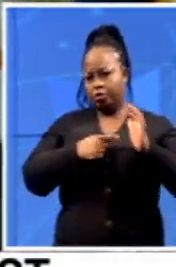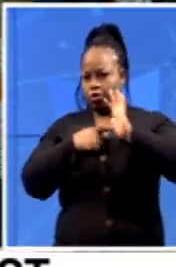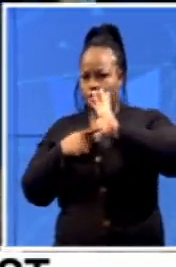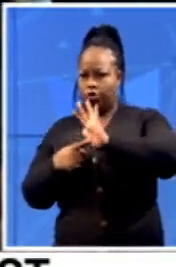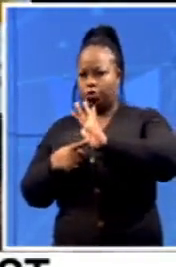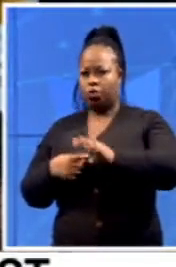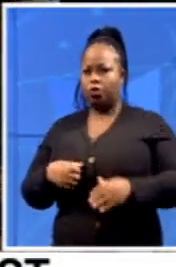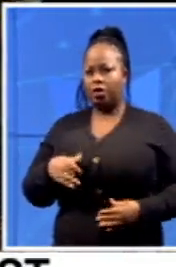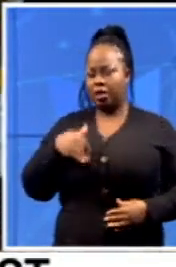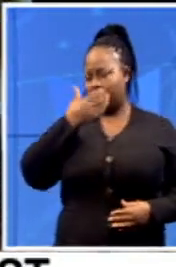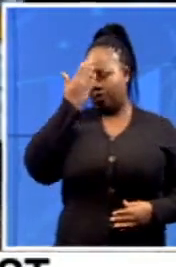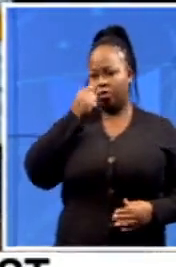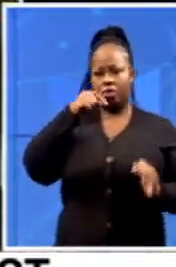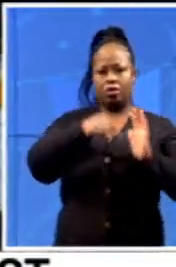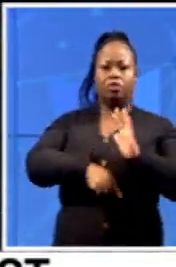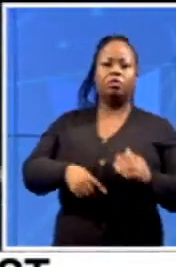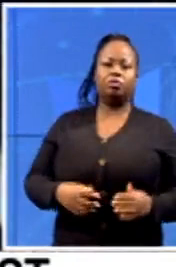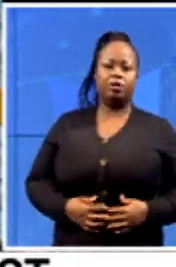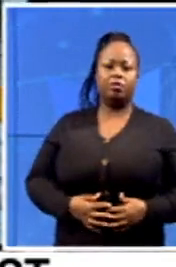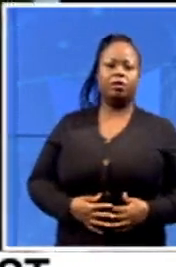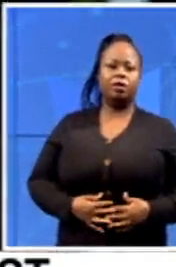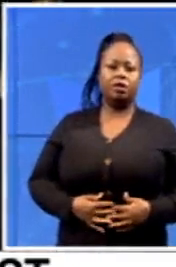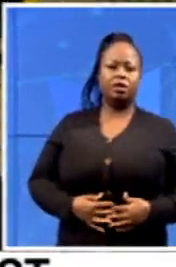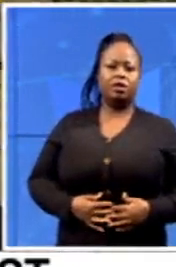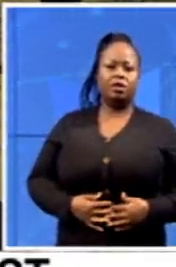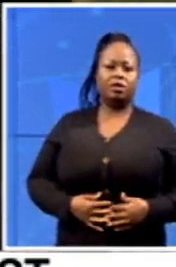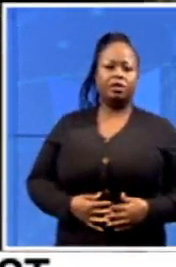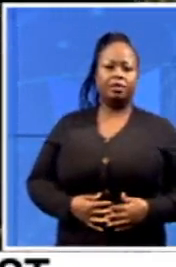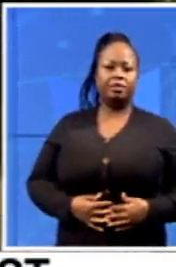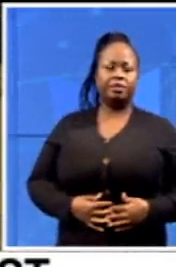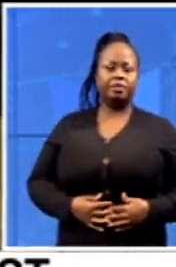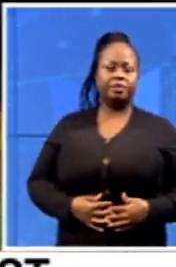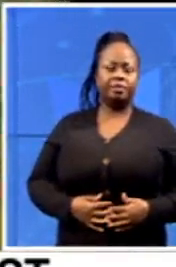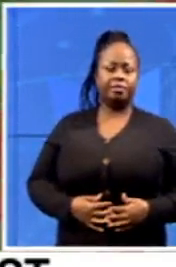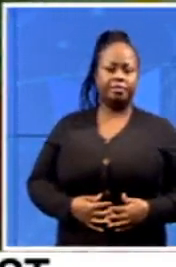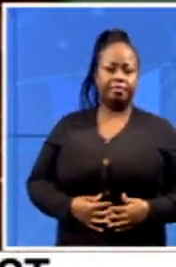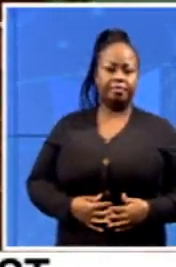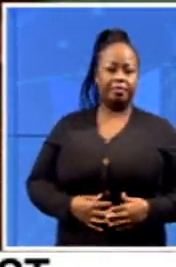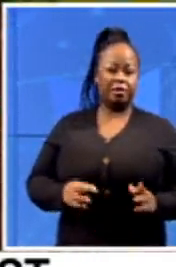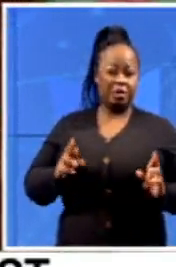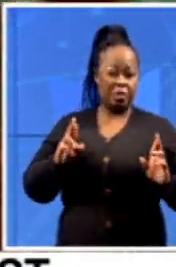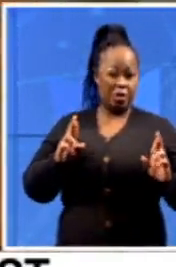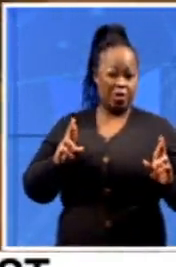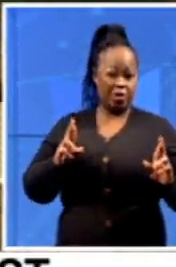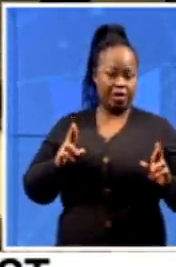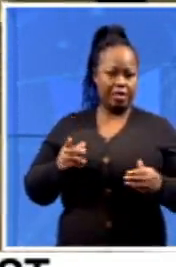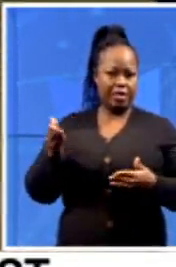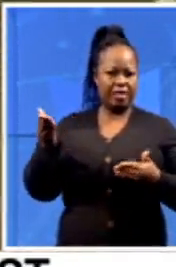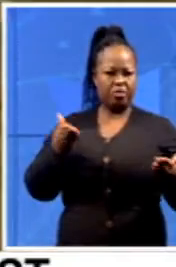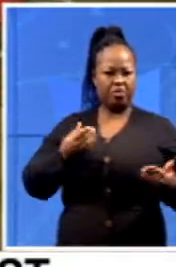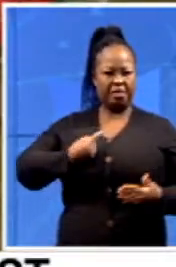I don't know them all. Okay. I don't know them all. I'm just hoping that they can